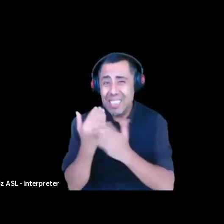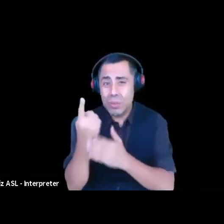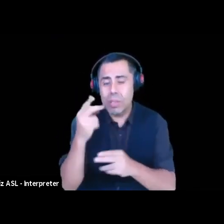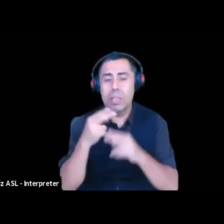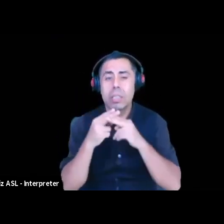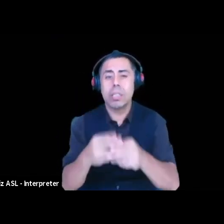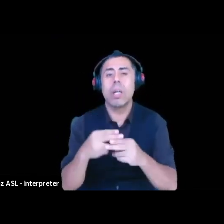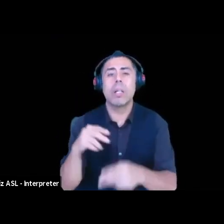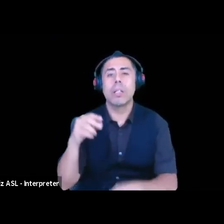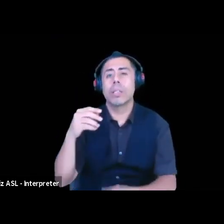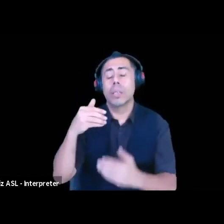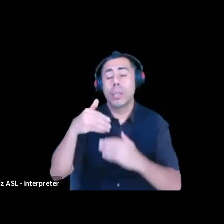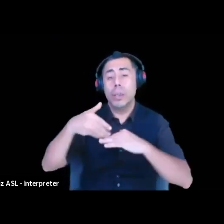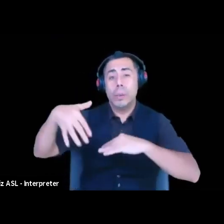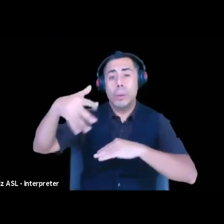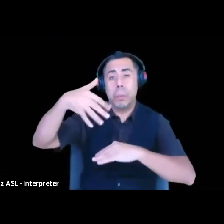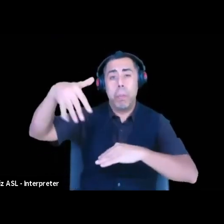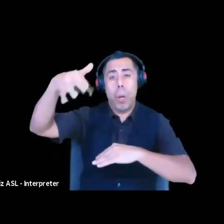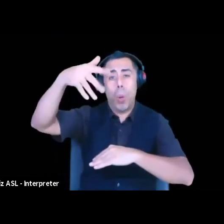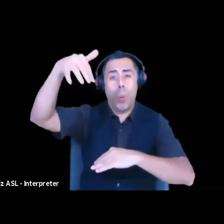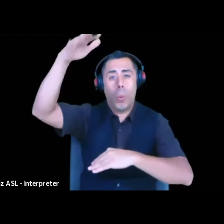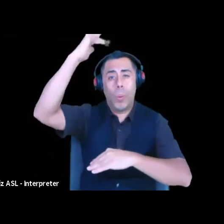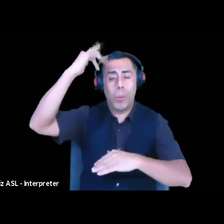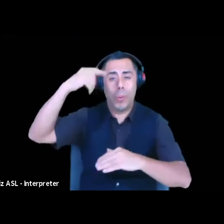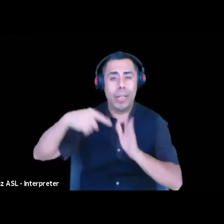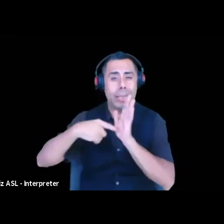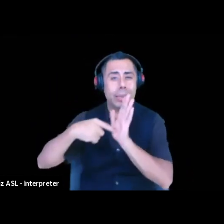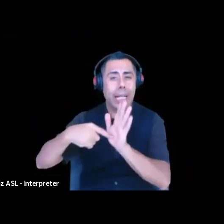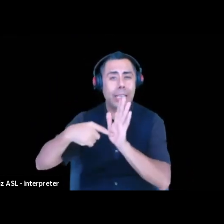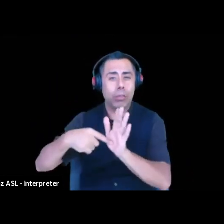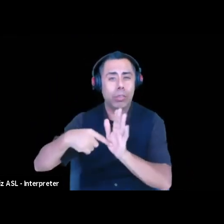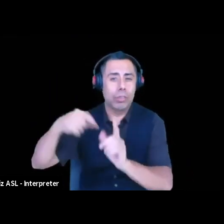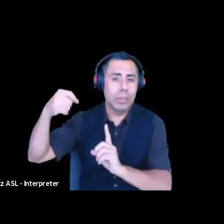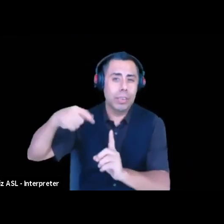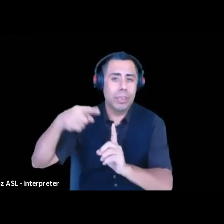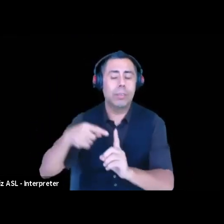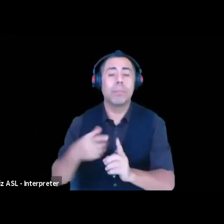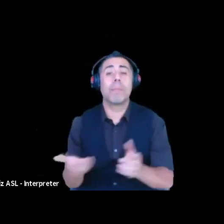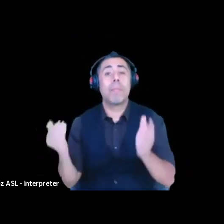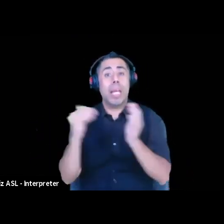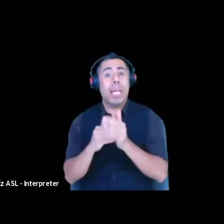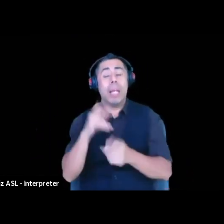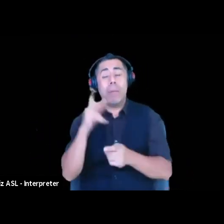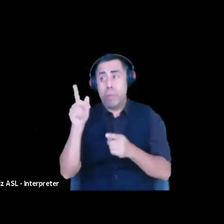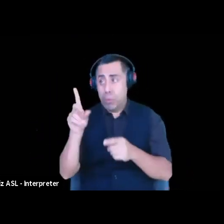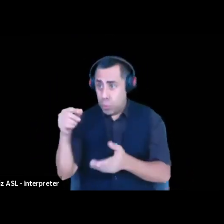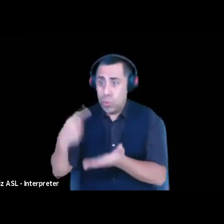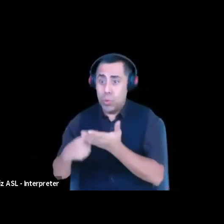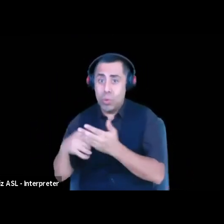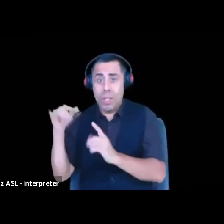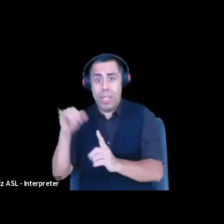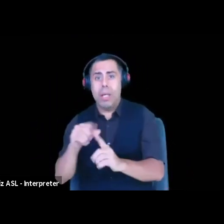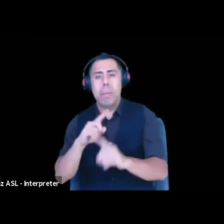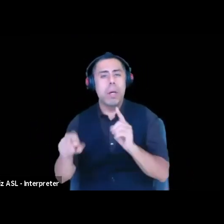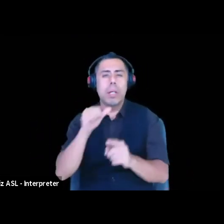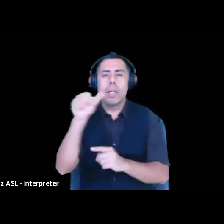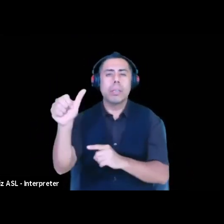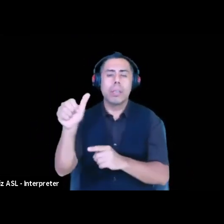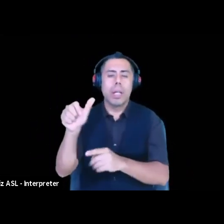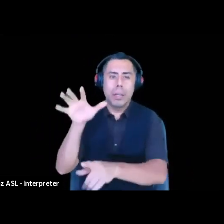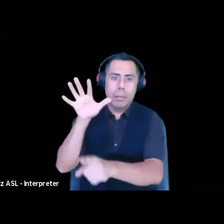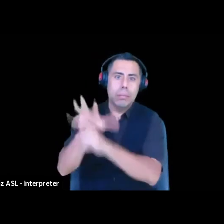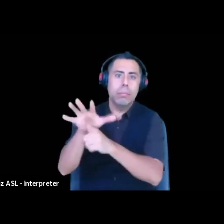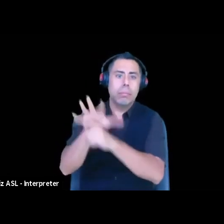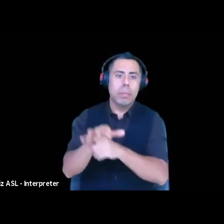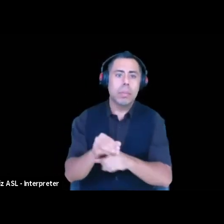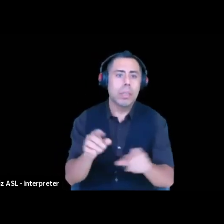that a lot of people do talk about, but it's not, again, super mainstream. And then don't get me started on the Twilight movies. And no, we are not werewolves. None